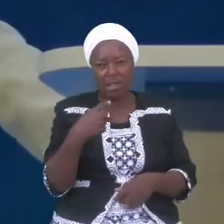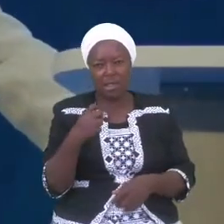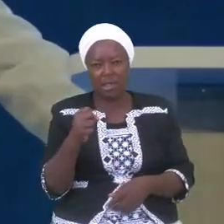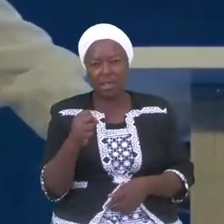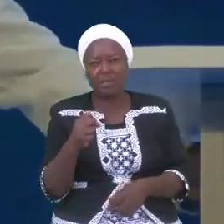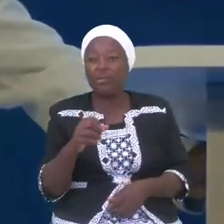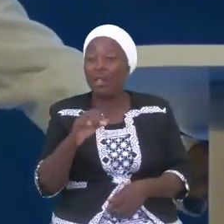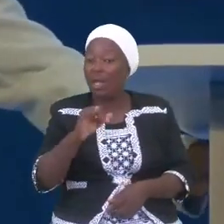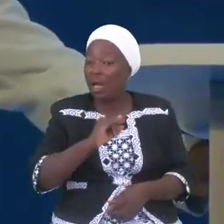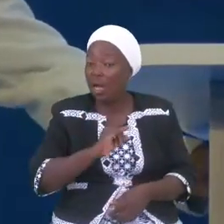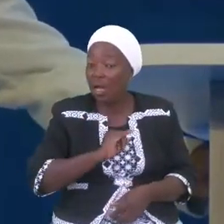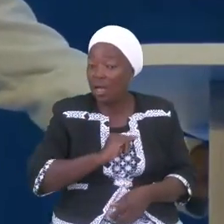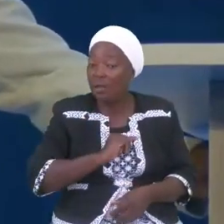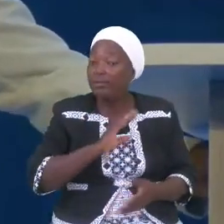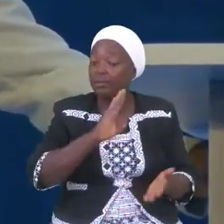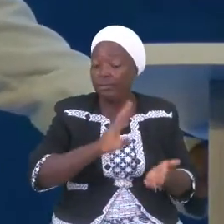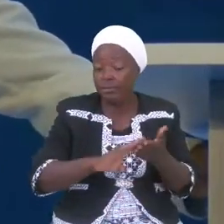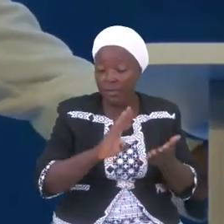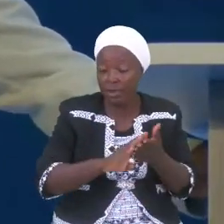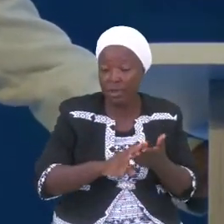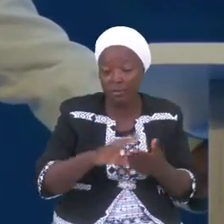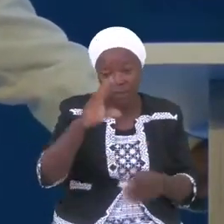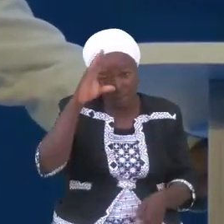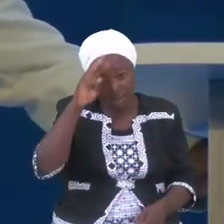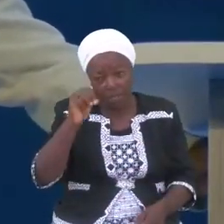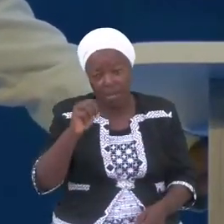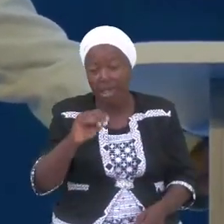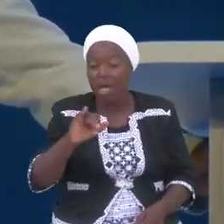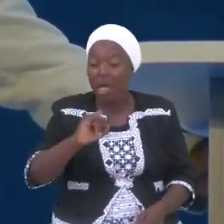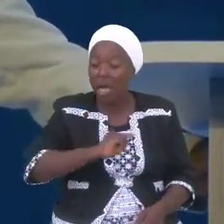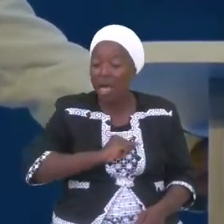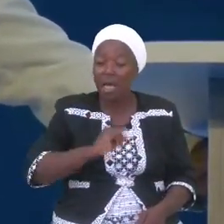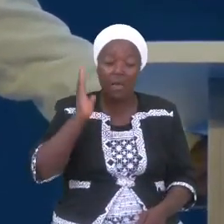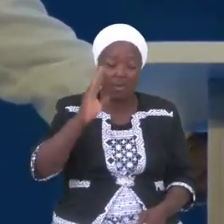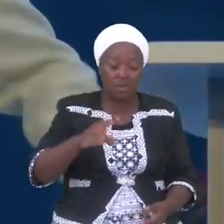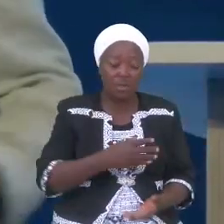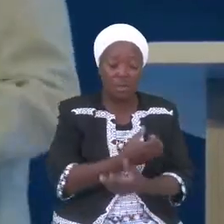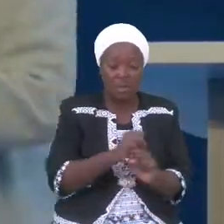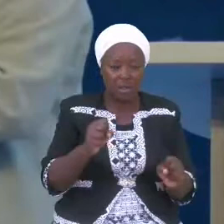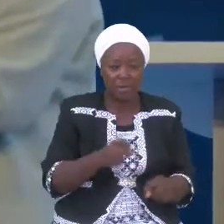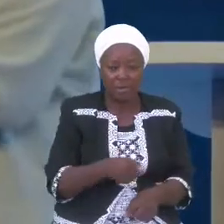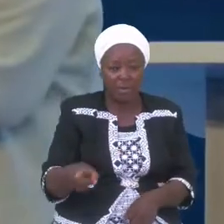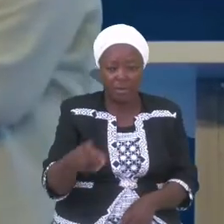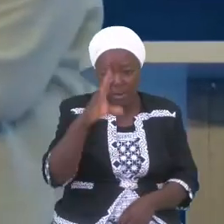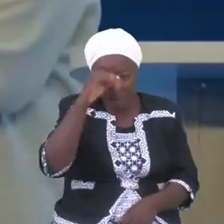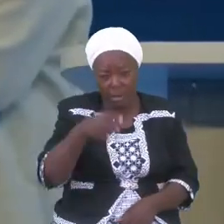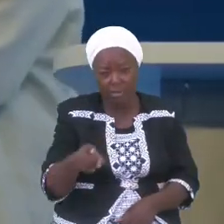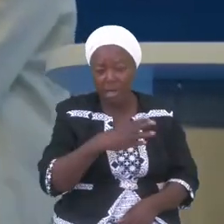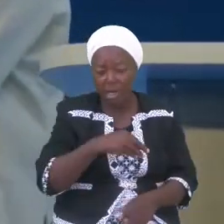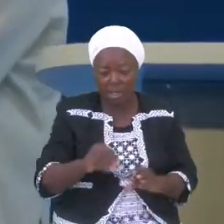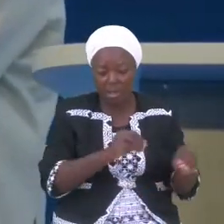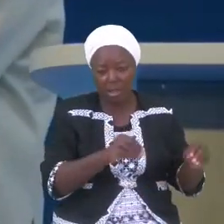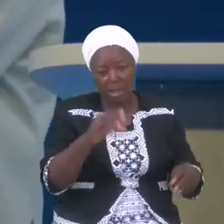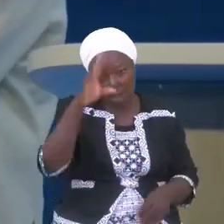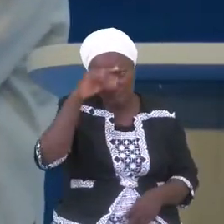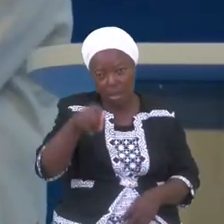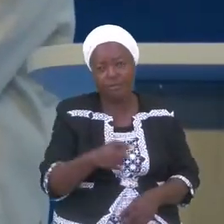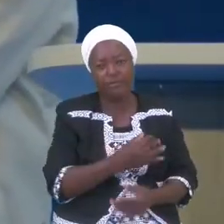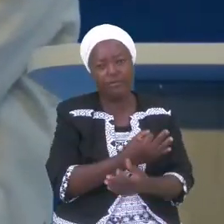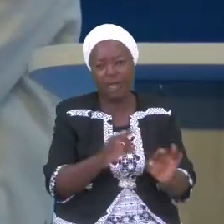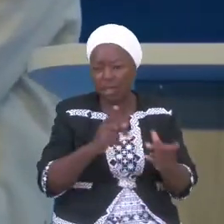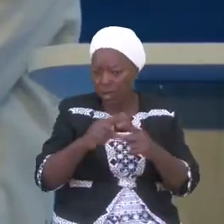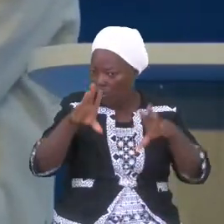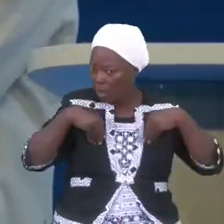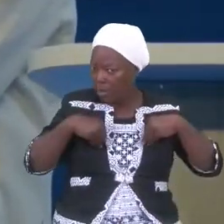I'll forgive him, I'll save him, I'll set him free. And you accept, you know that